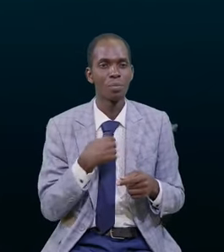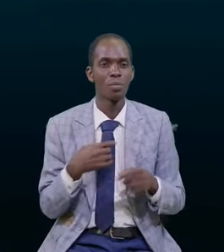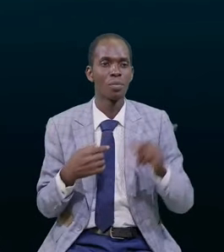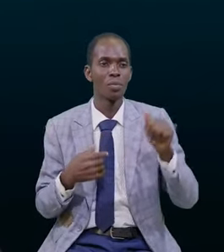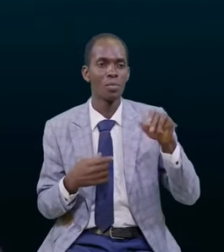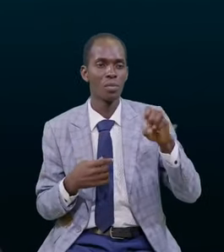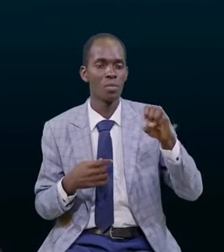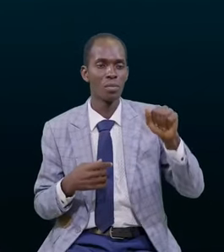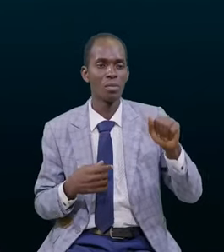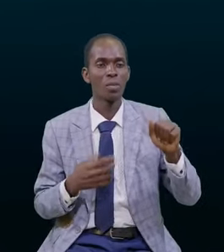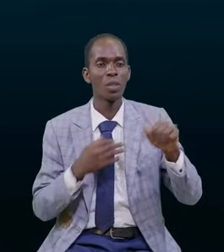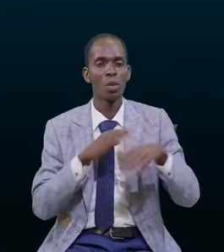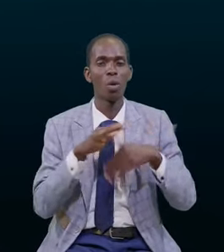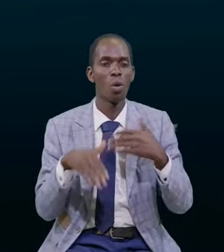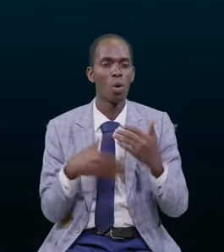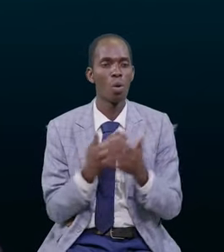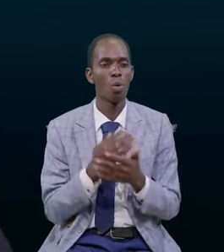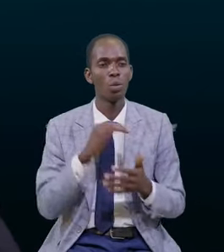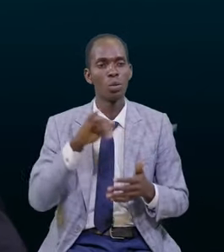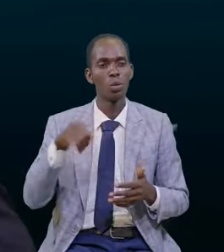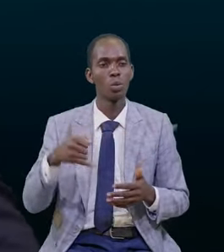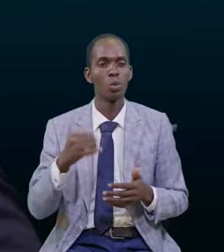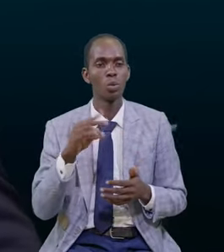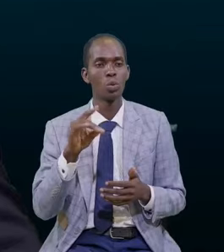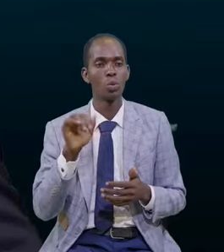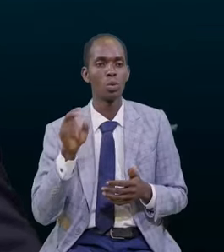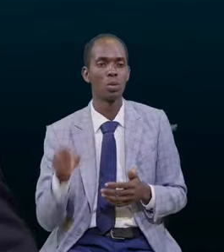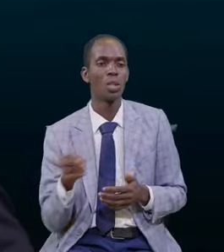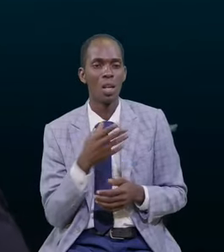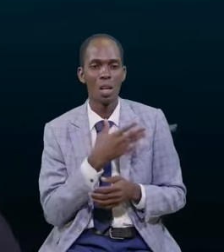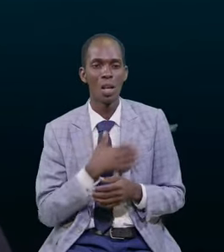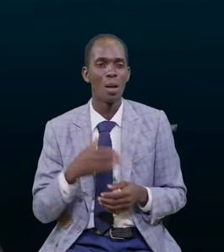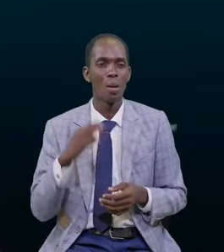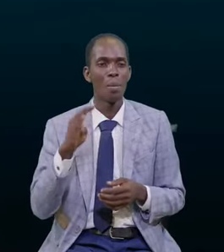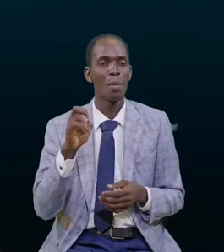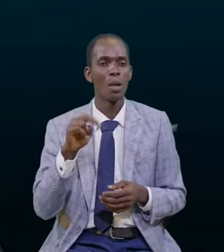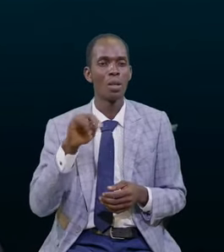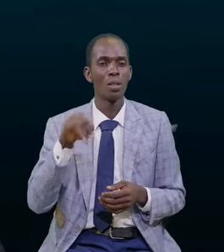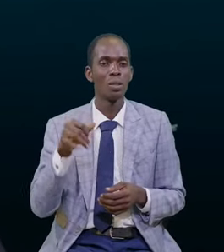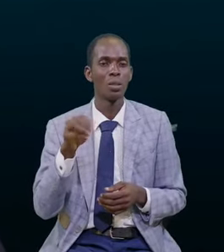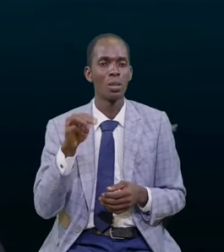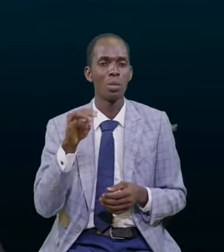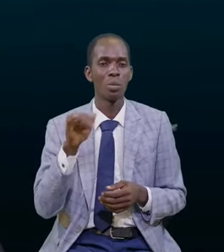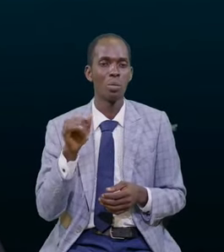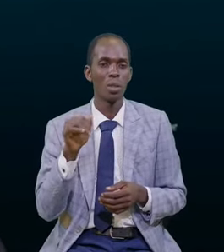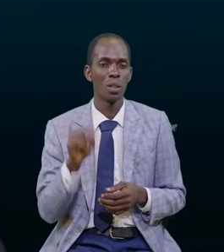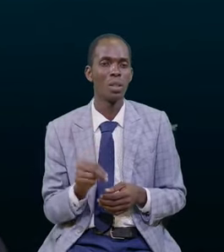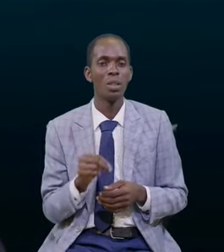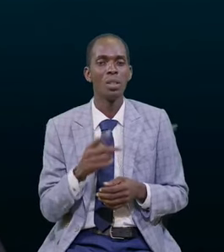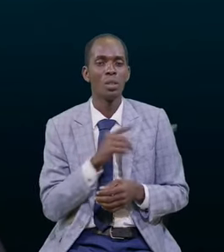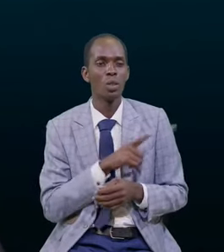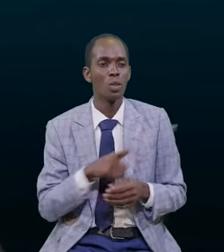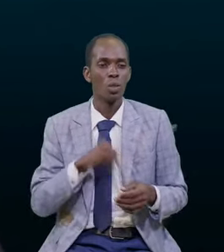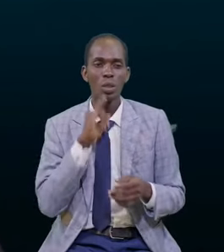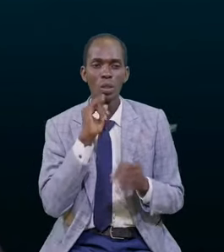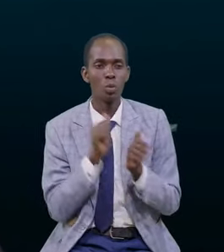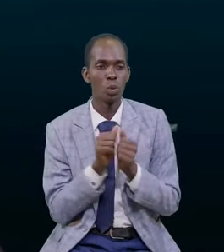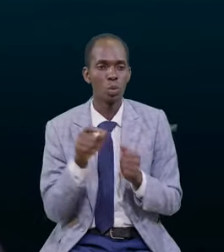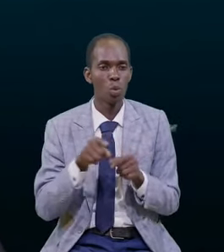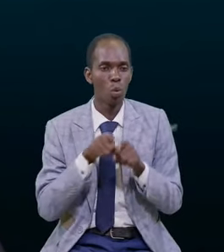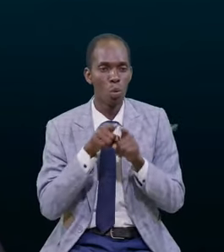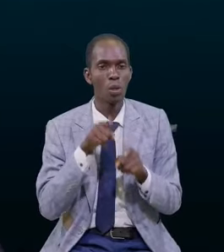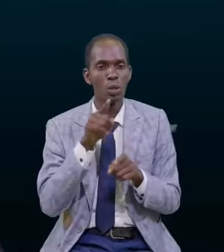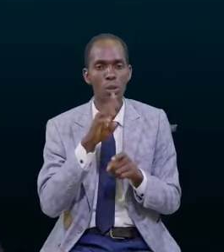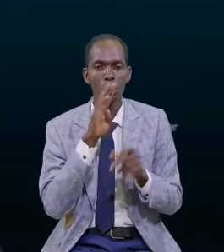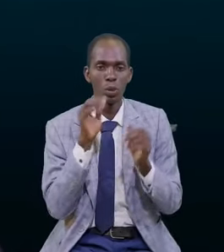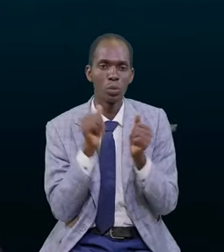Benjamin the Lord is with you why he be with him and if he seek Him He will be found of you